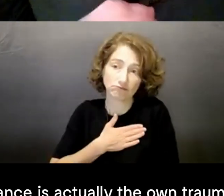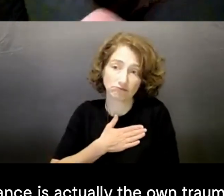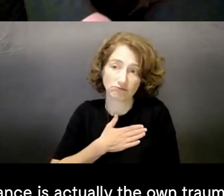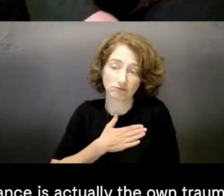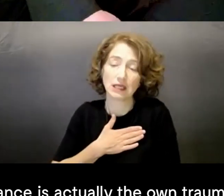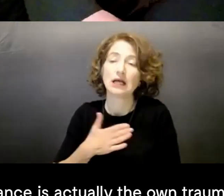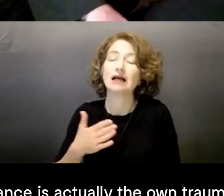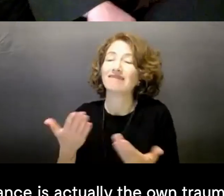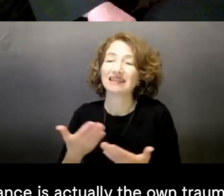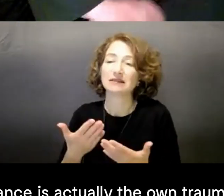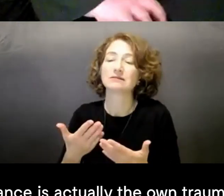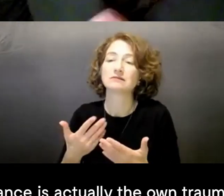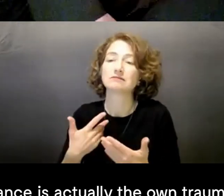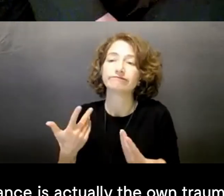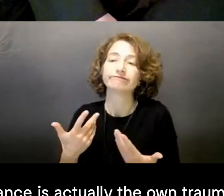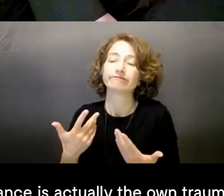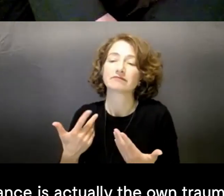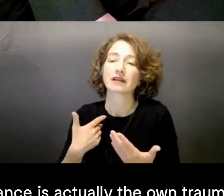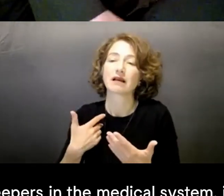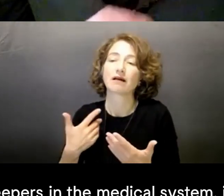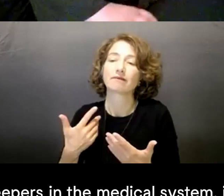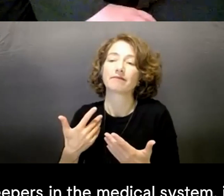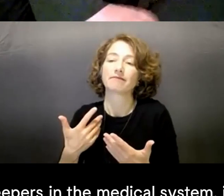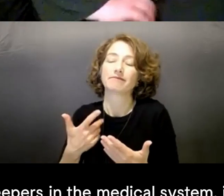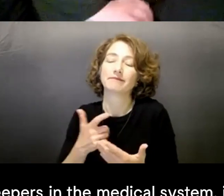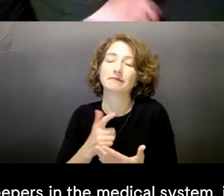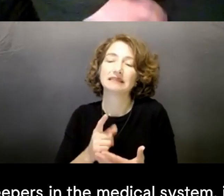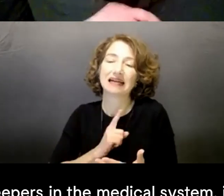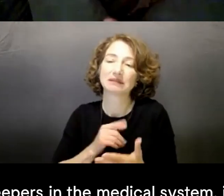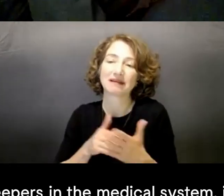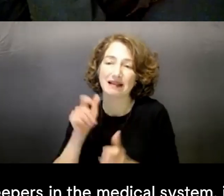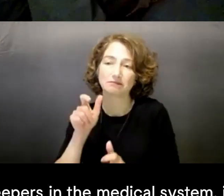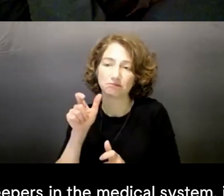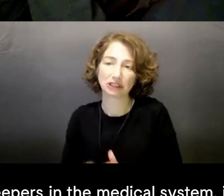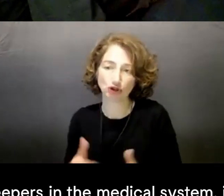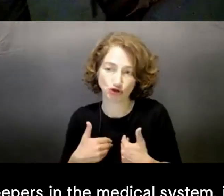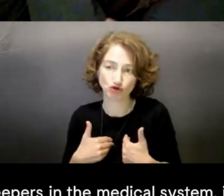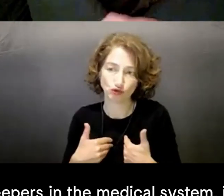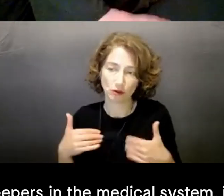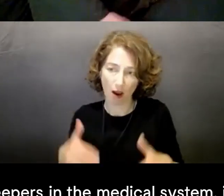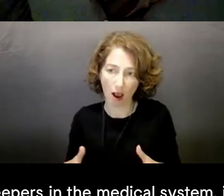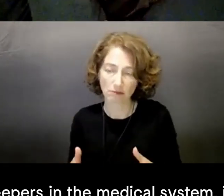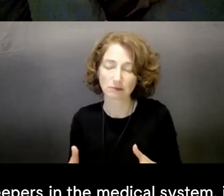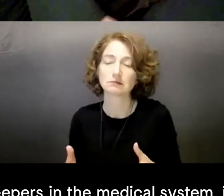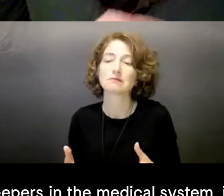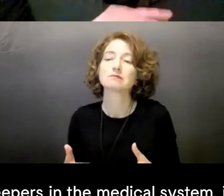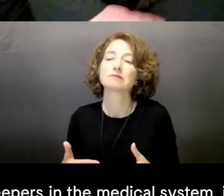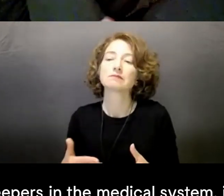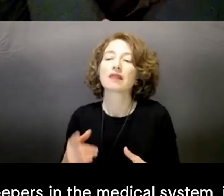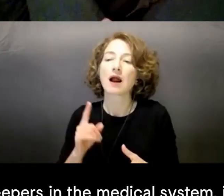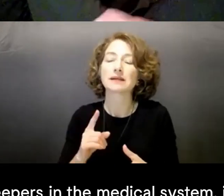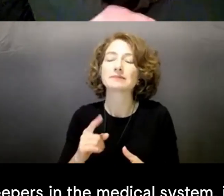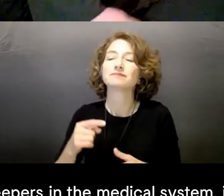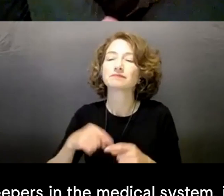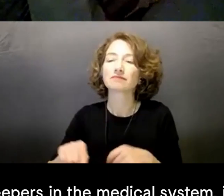inherited from being in the world as a disabled person and being confronted with gatekeepers in the